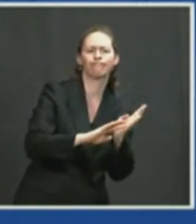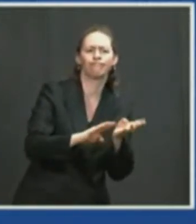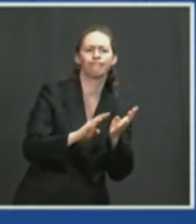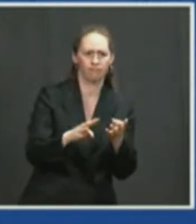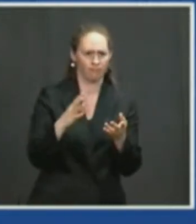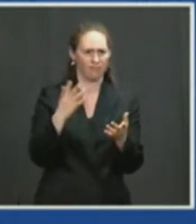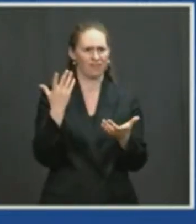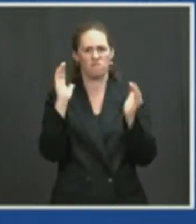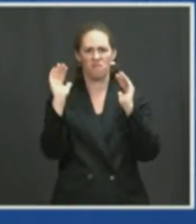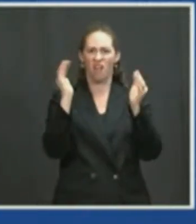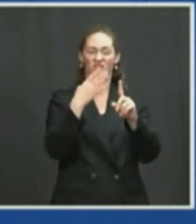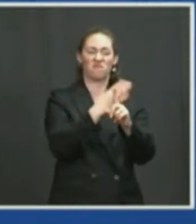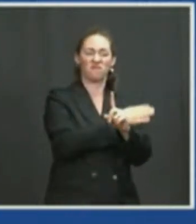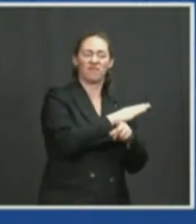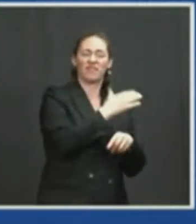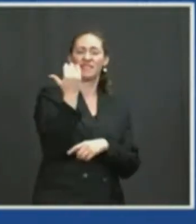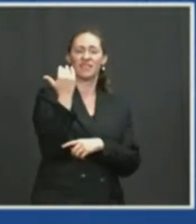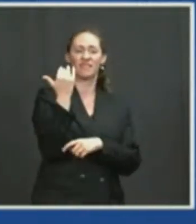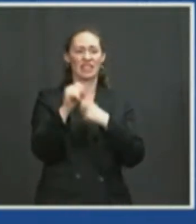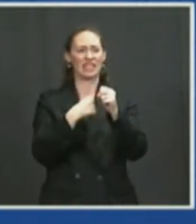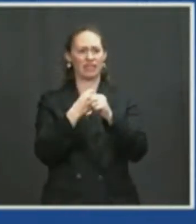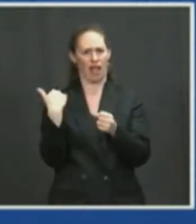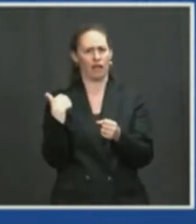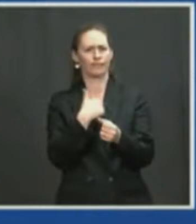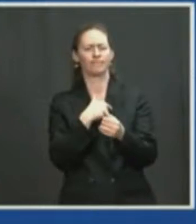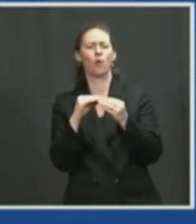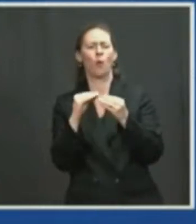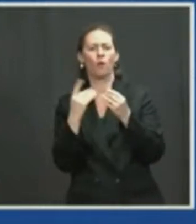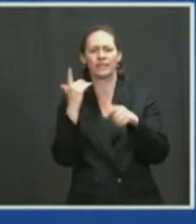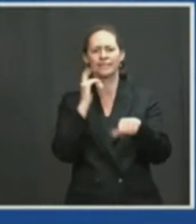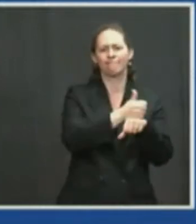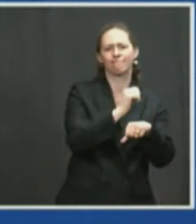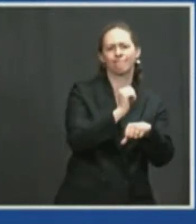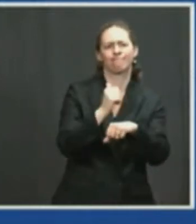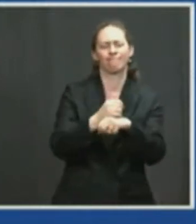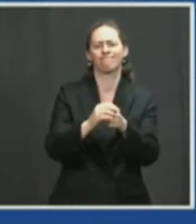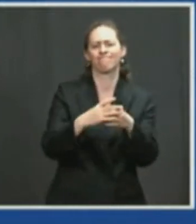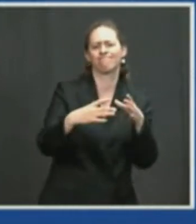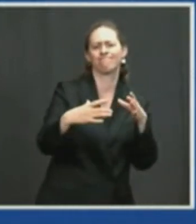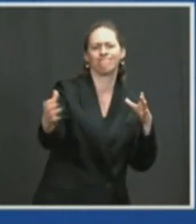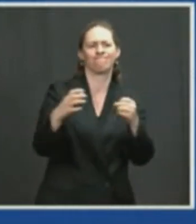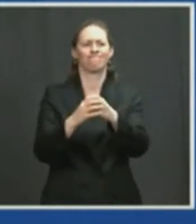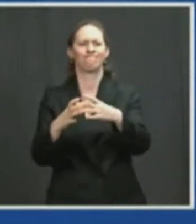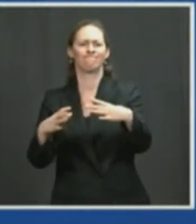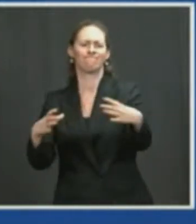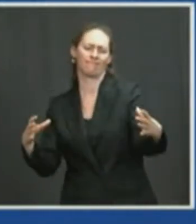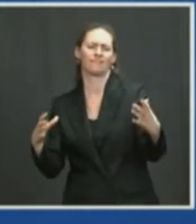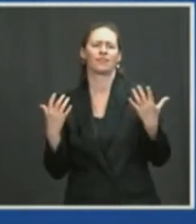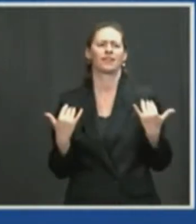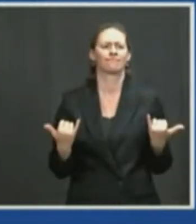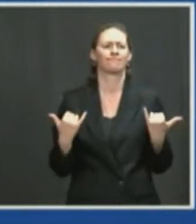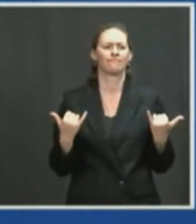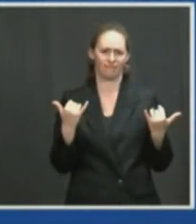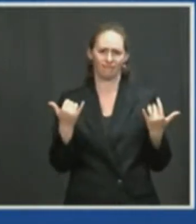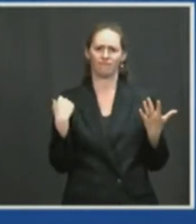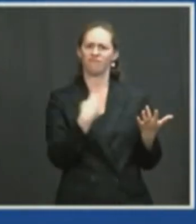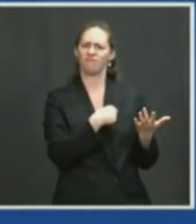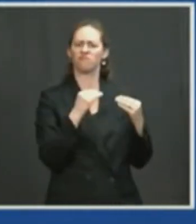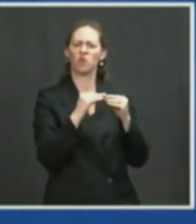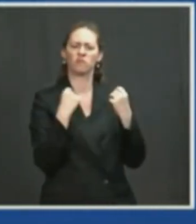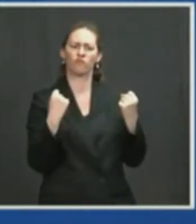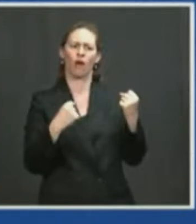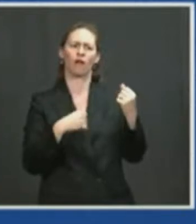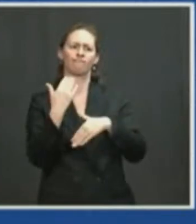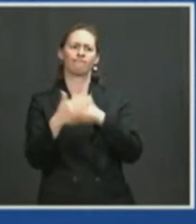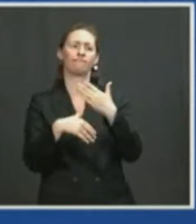than in 15 years. No other major economy in the world is growing as fast as ours. No other major